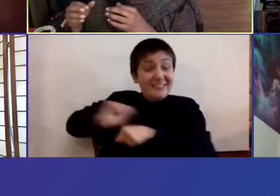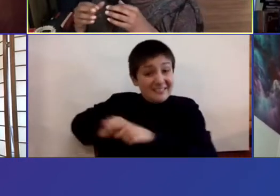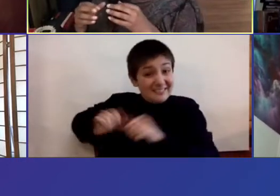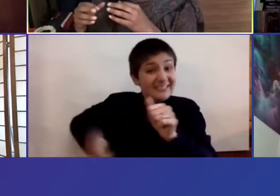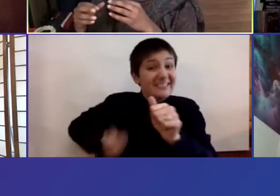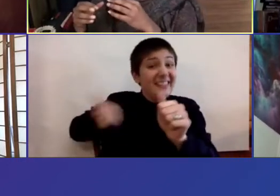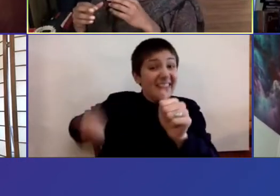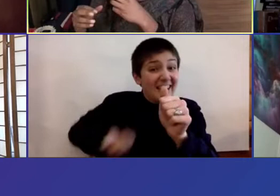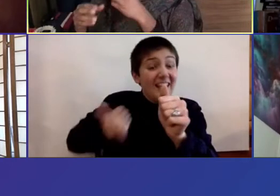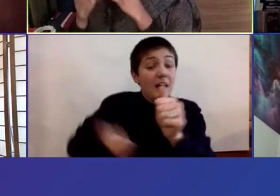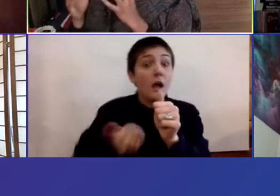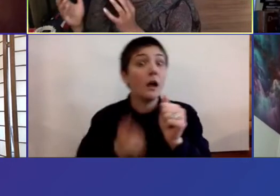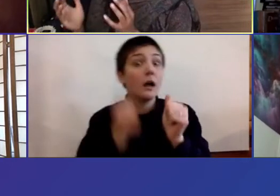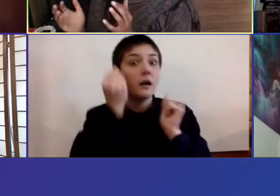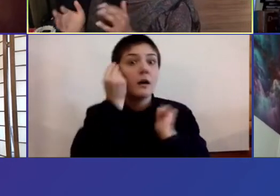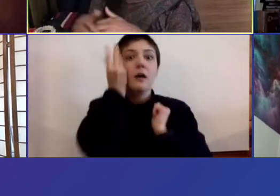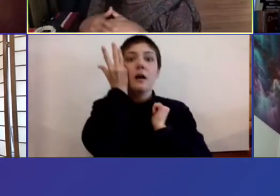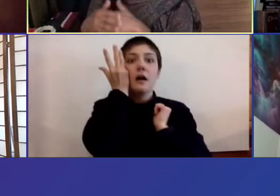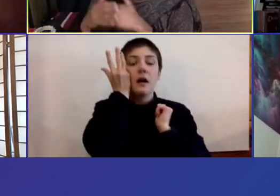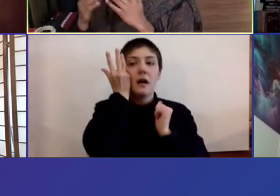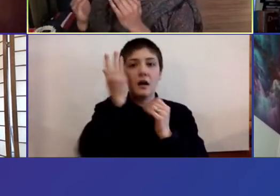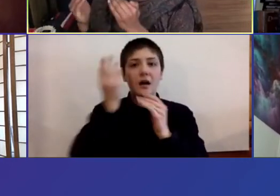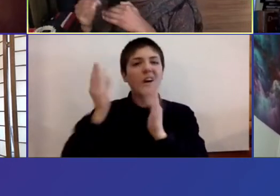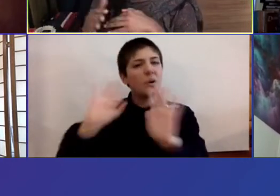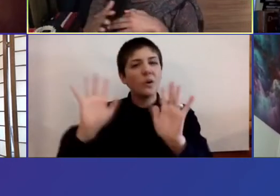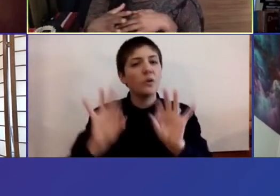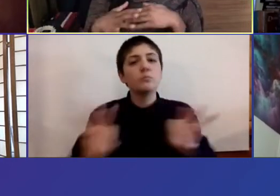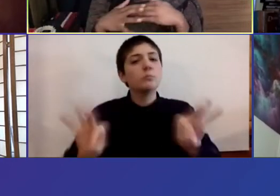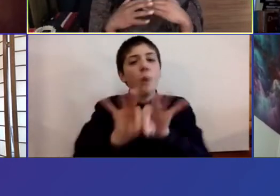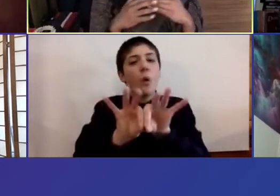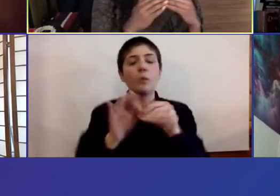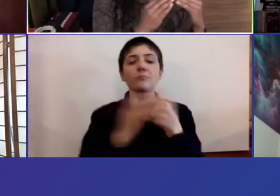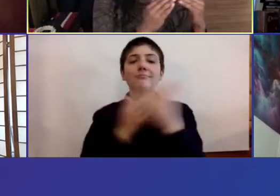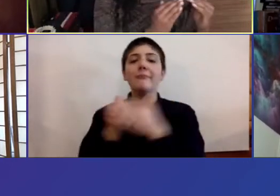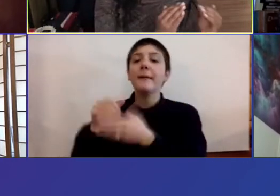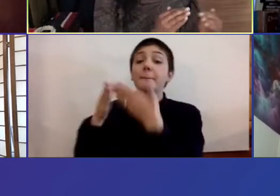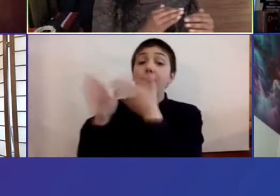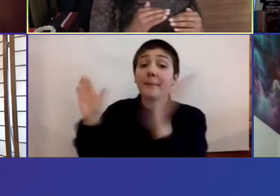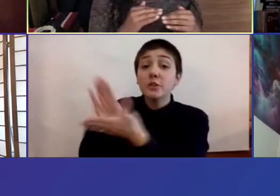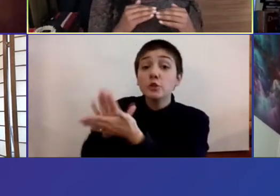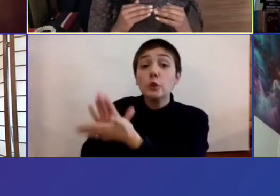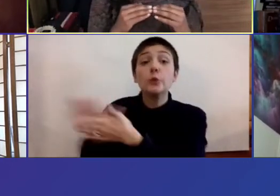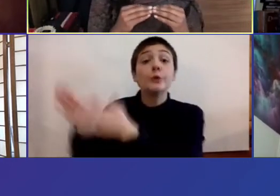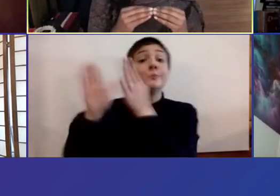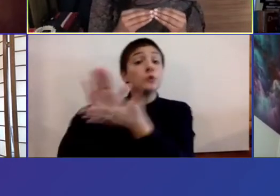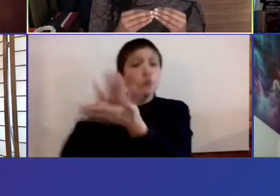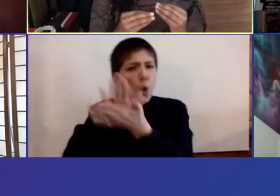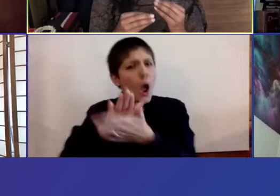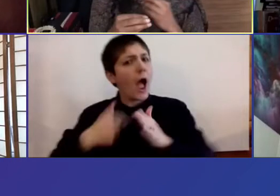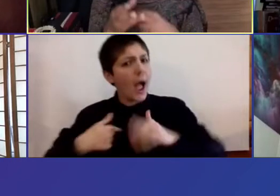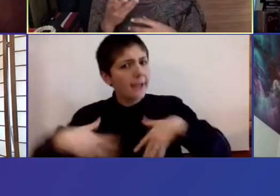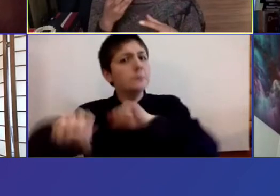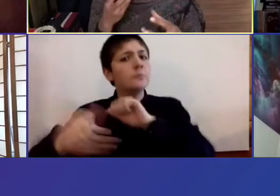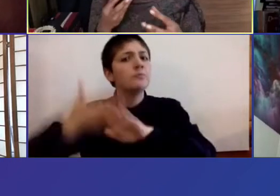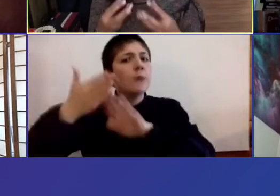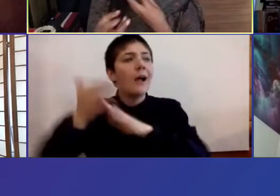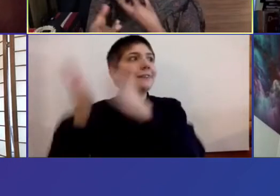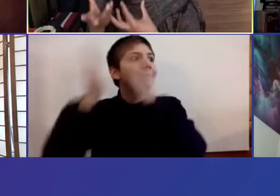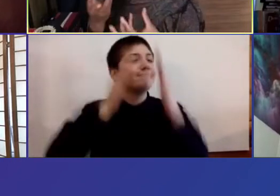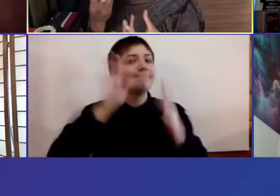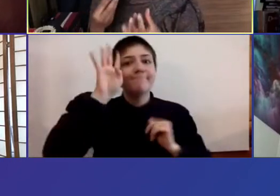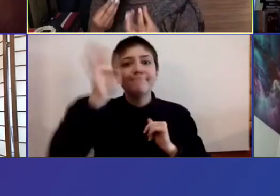whether it looks like education in public schools, whether it looks like a school you run, whether it looks like